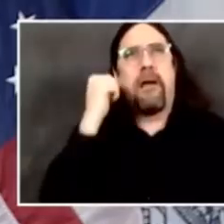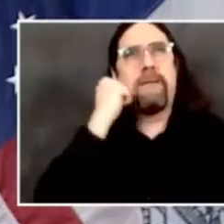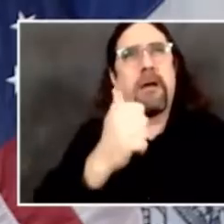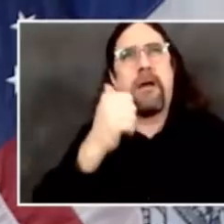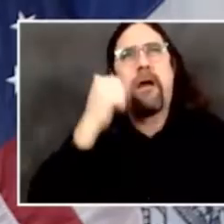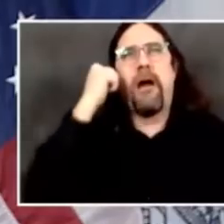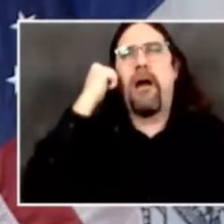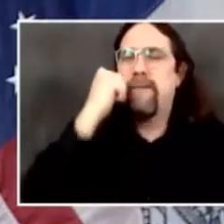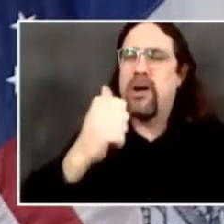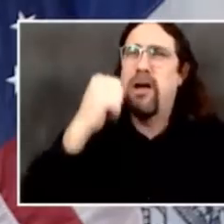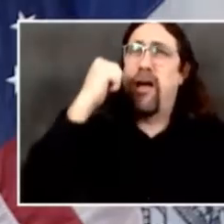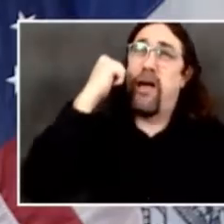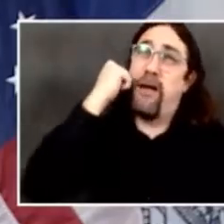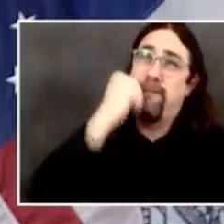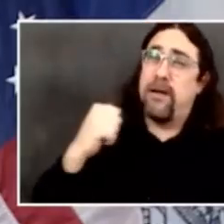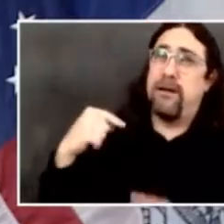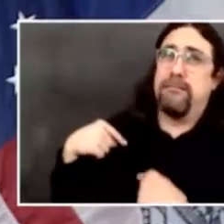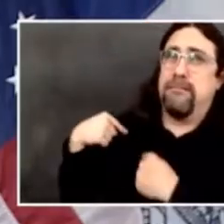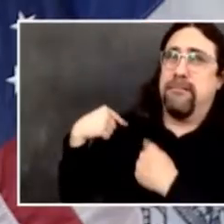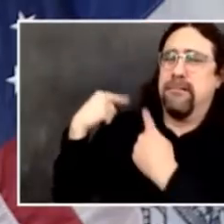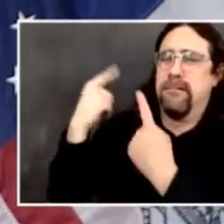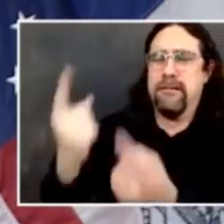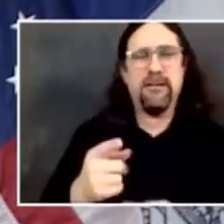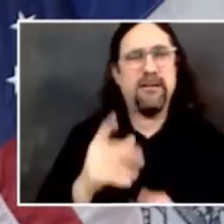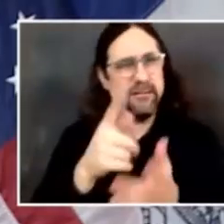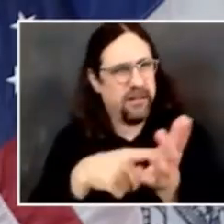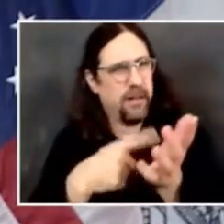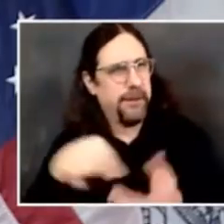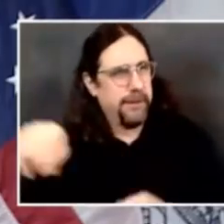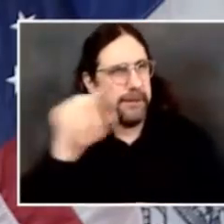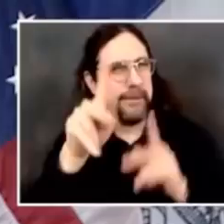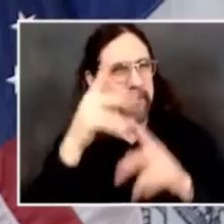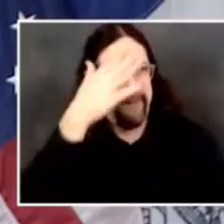It's happening every hour of every day here in this city.